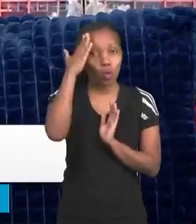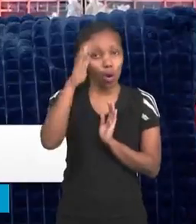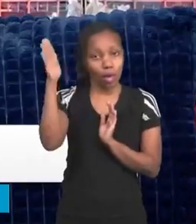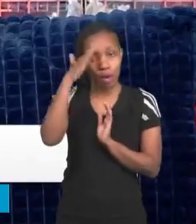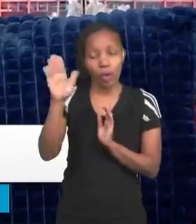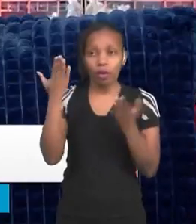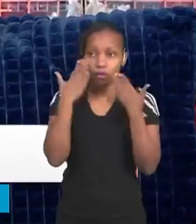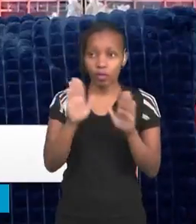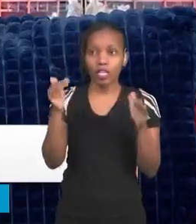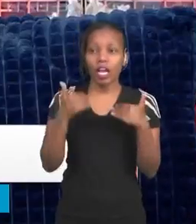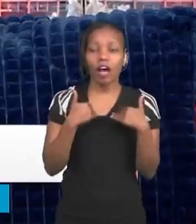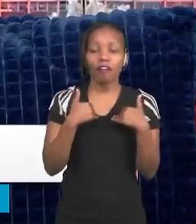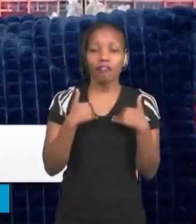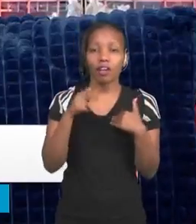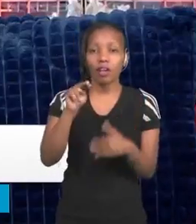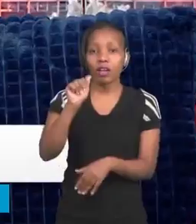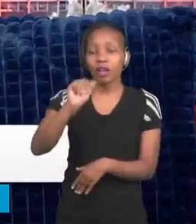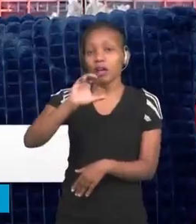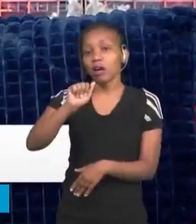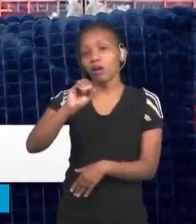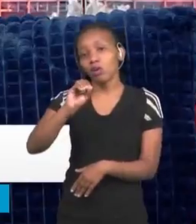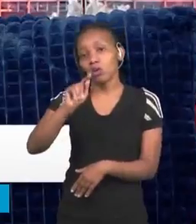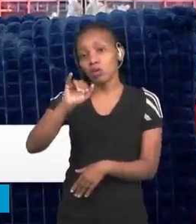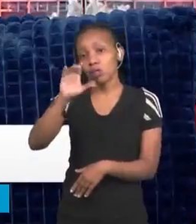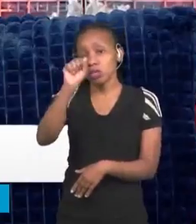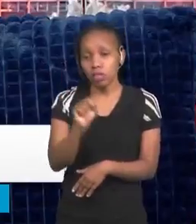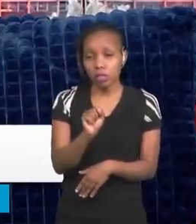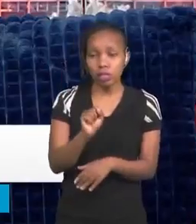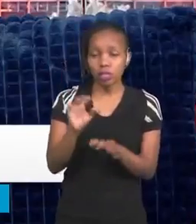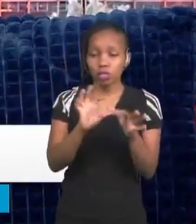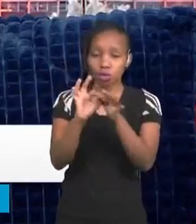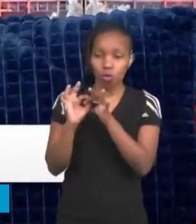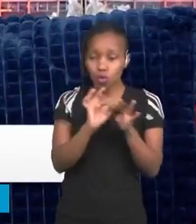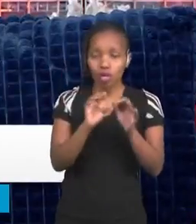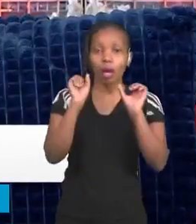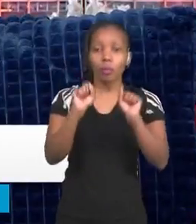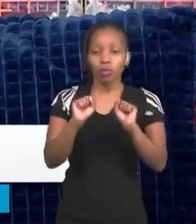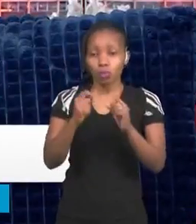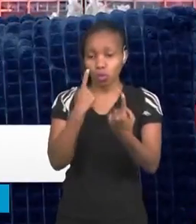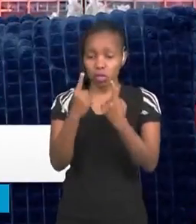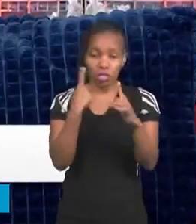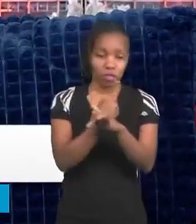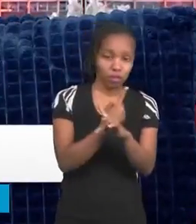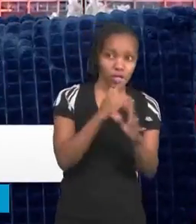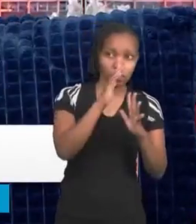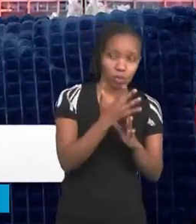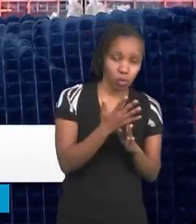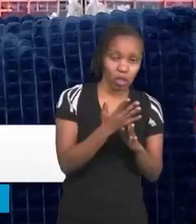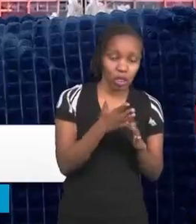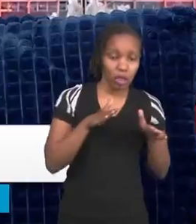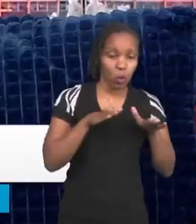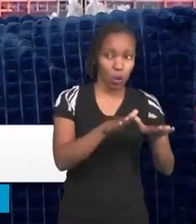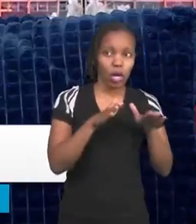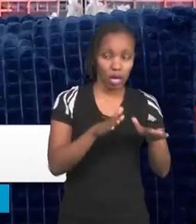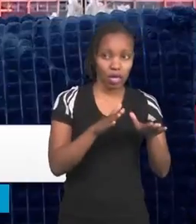have anti-narcotics unit. Yes. Those are the people who are trained and so can tell the difference between unga ya chapati. Yes.